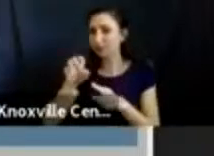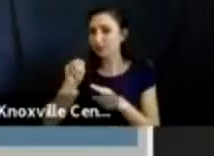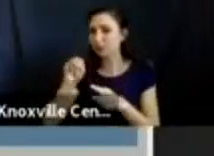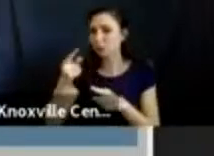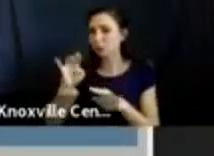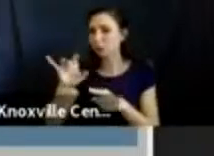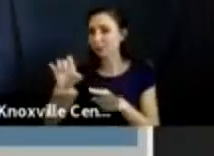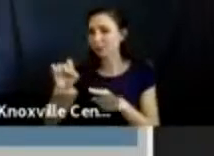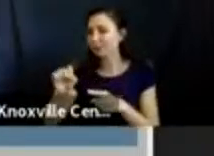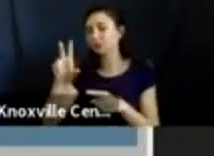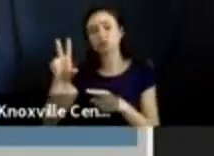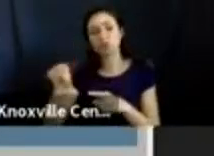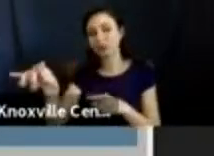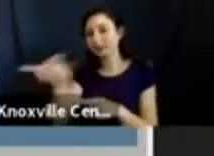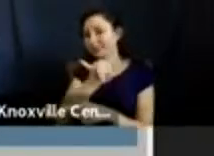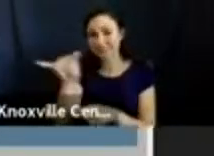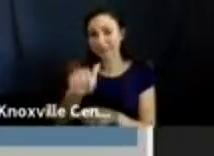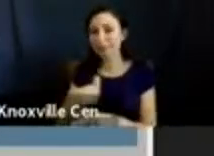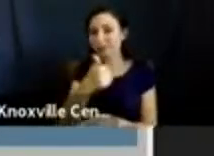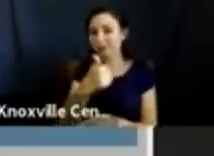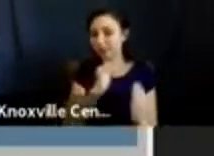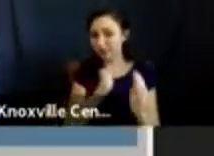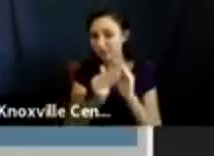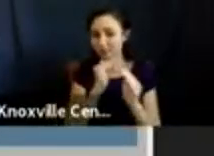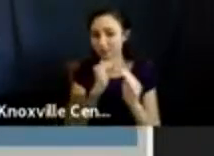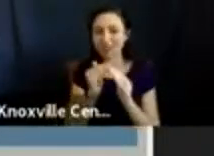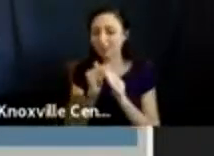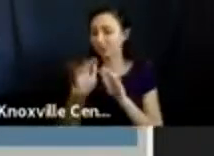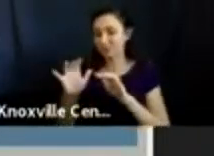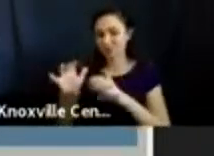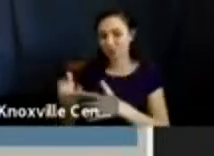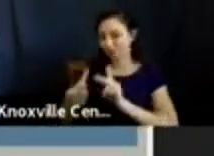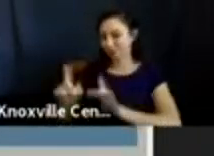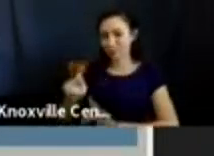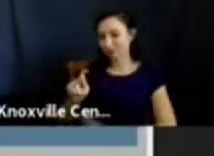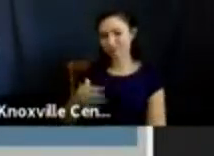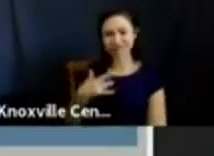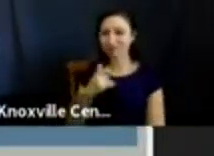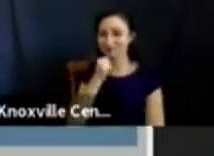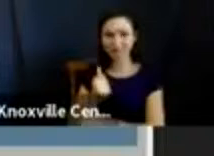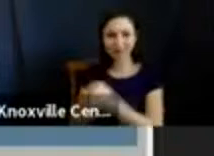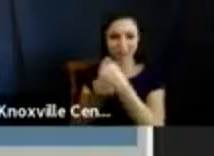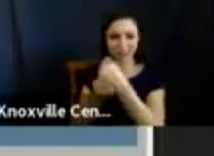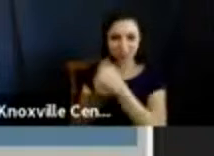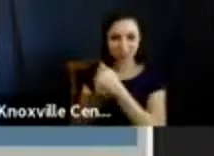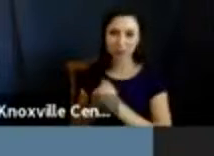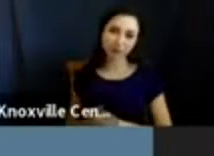community. It's just a smaller group, a small subset of people who are not supportive of a mask requirement.